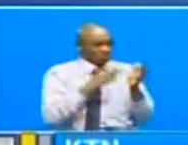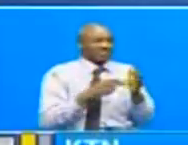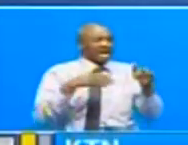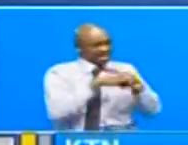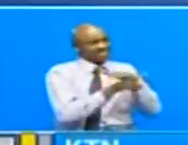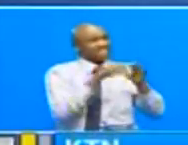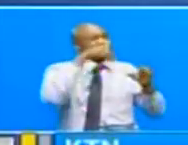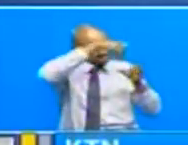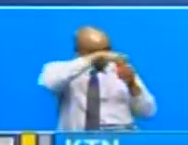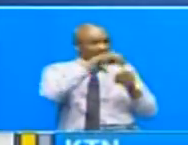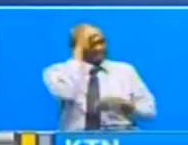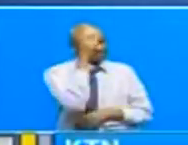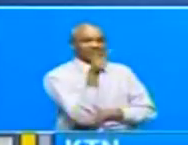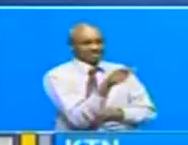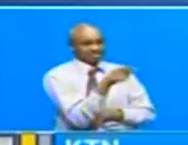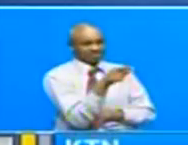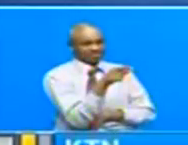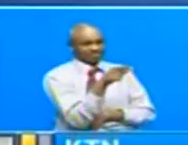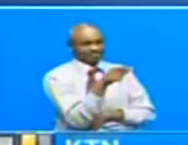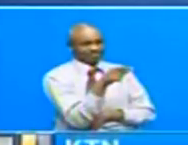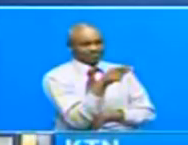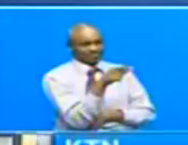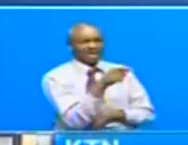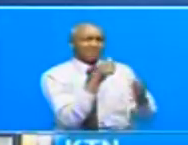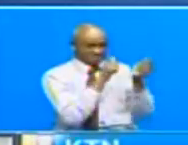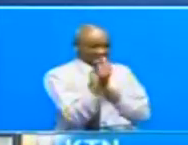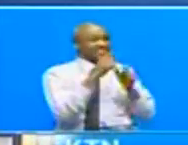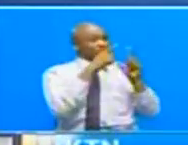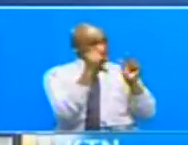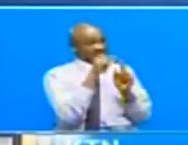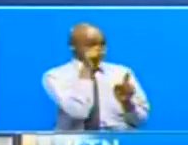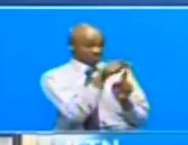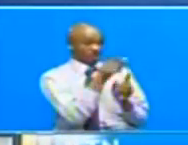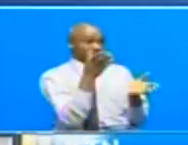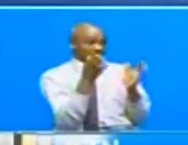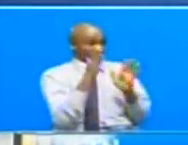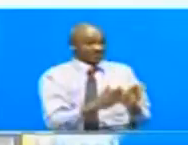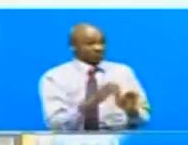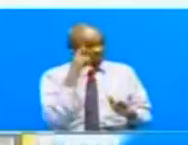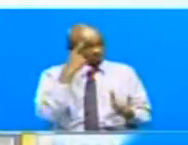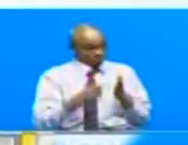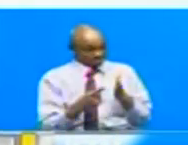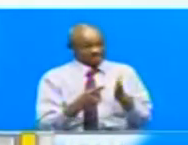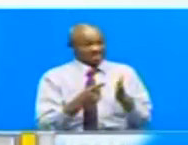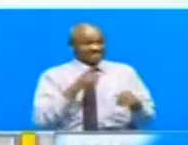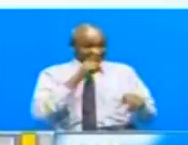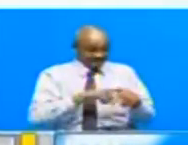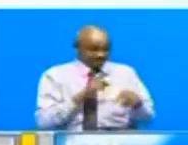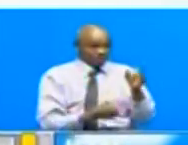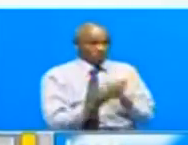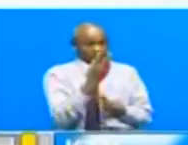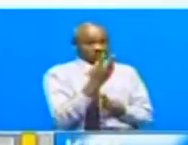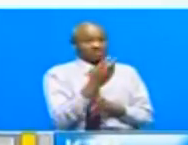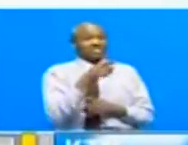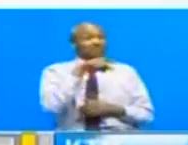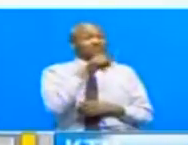is within the government. And of course, password, one of the things that I realized when it was being launched is that it